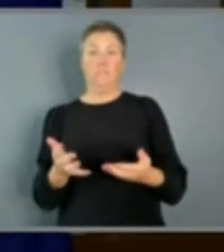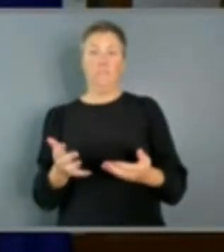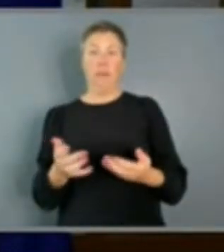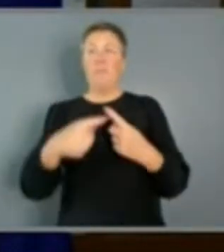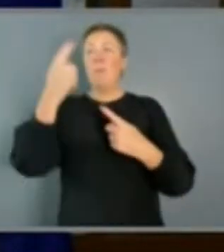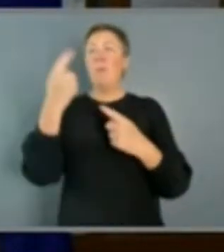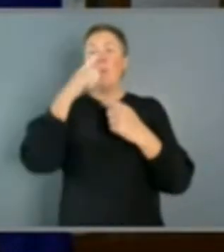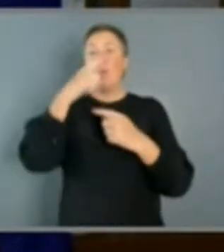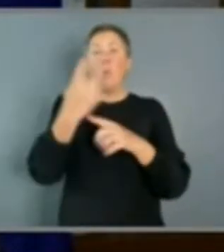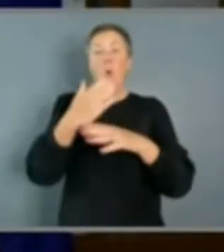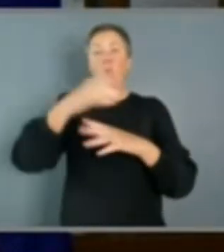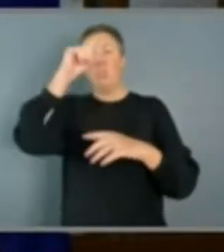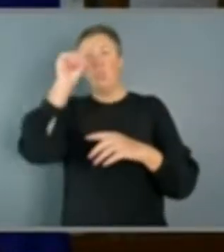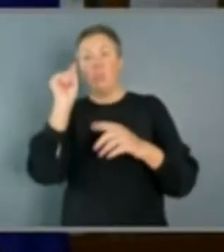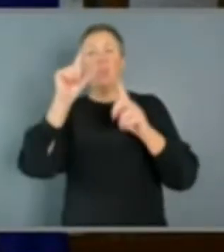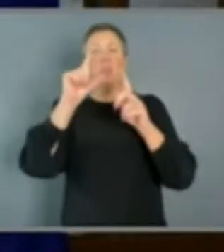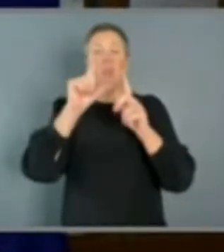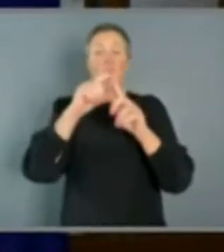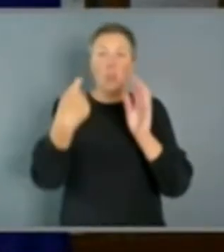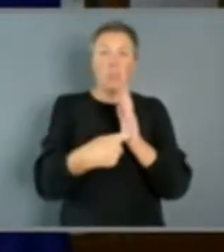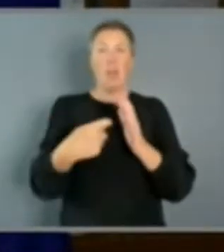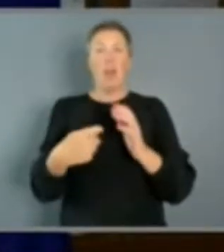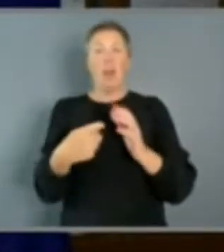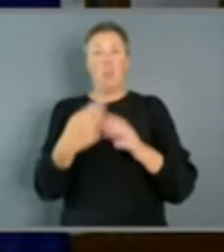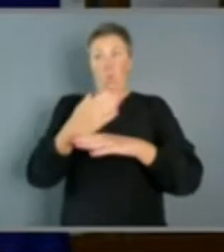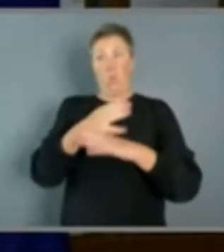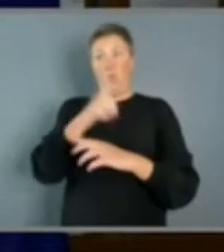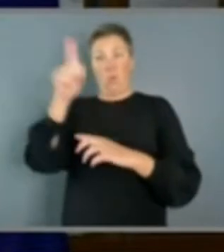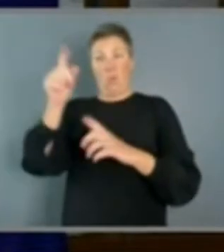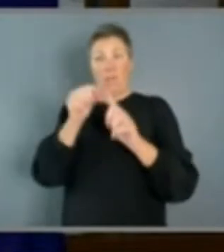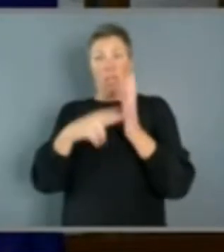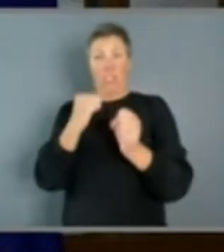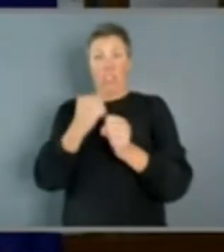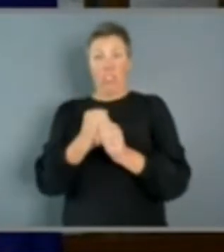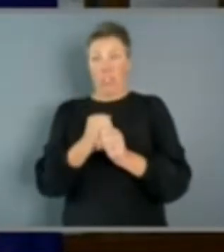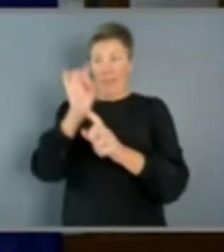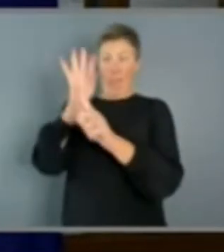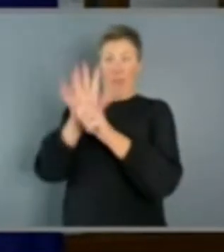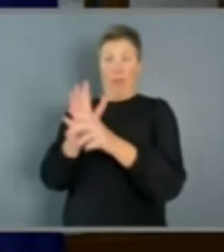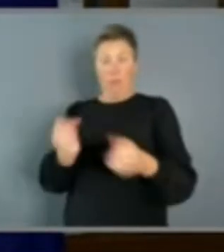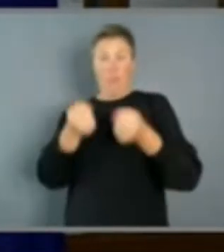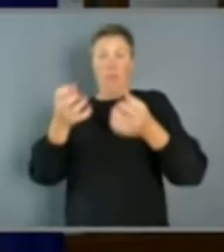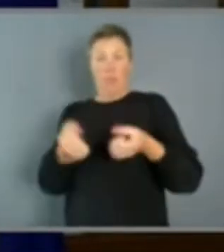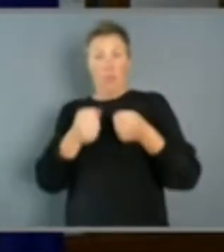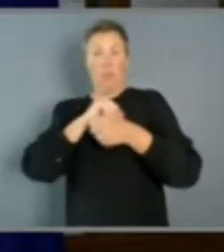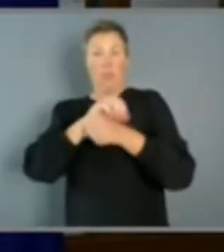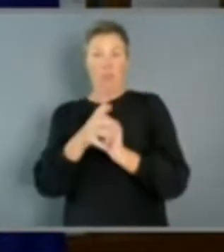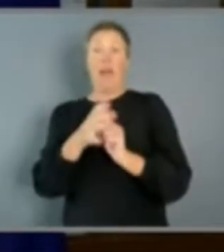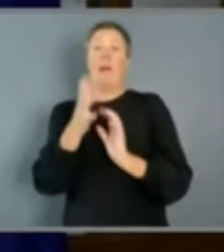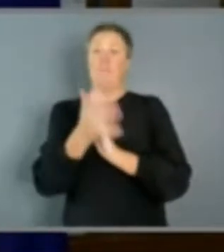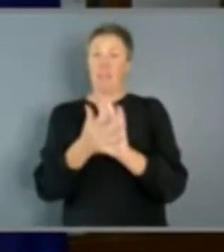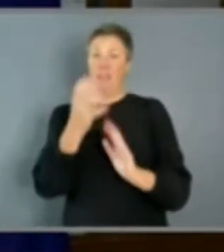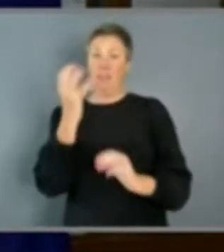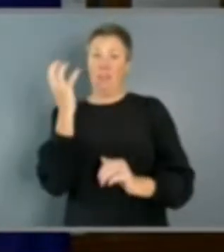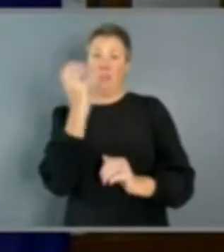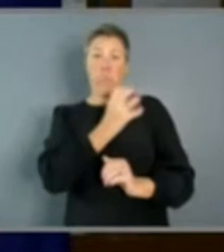workers on the front lines in Papua New Guinea now coming down with COVID-19. These are all signs that there is a major